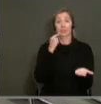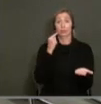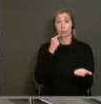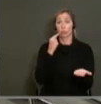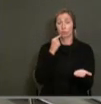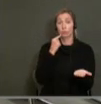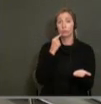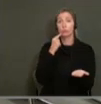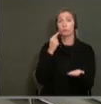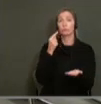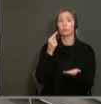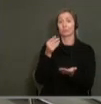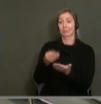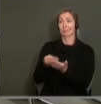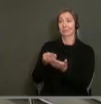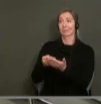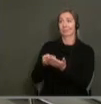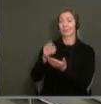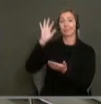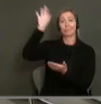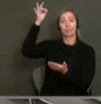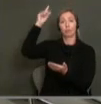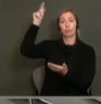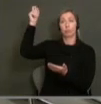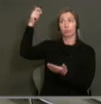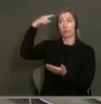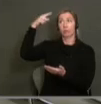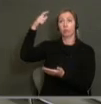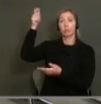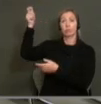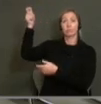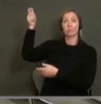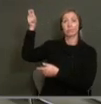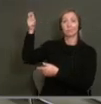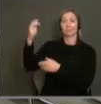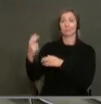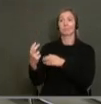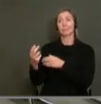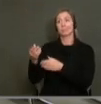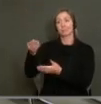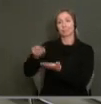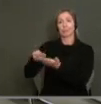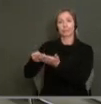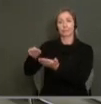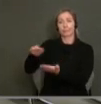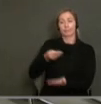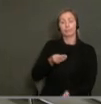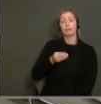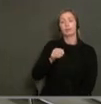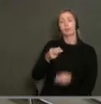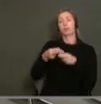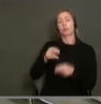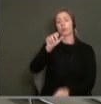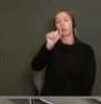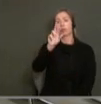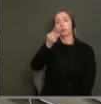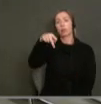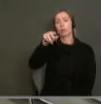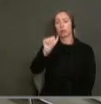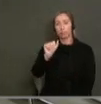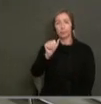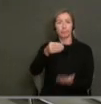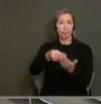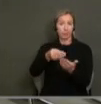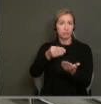received allocation from the federal government that is called the ARPA funds, specifically for fiscal, local and